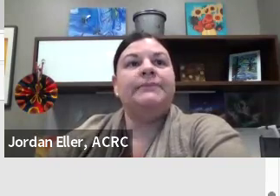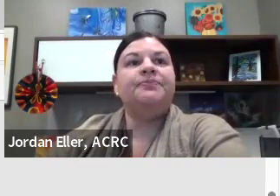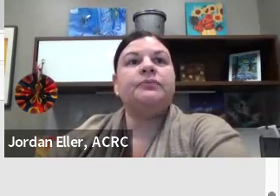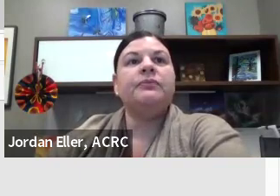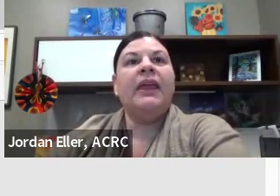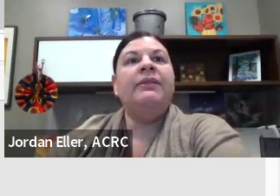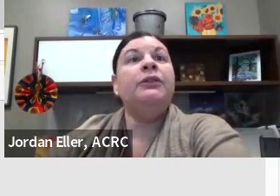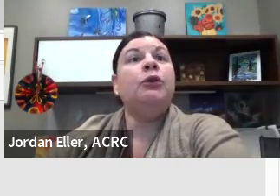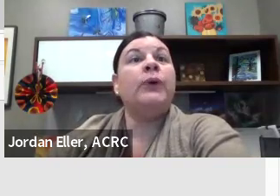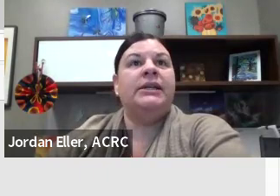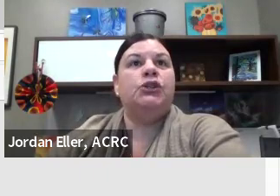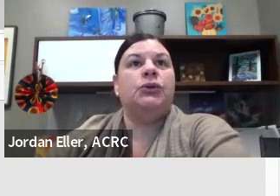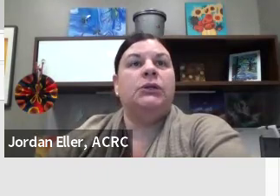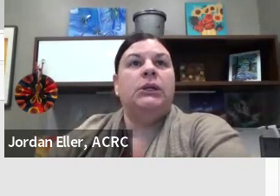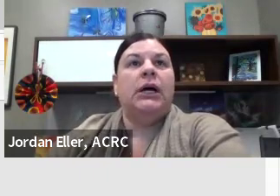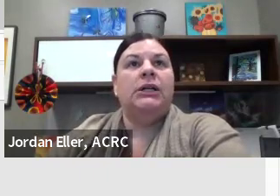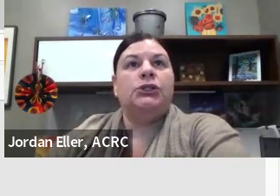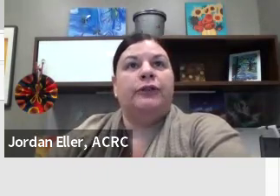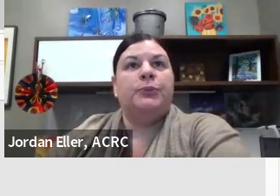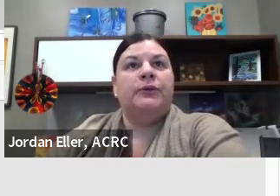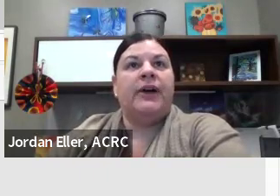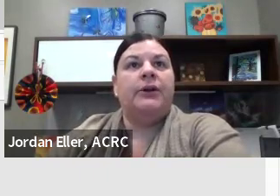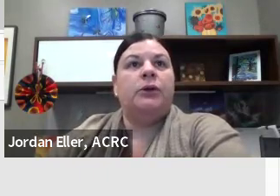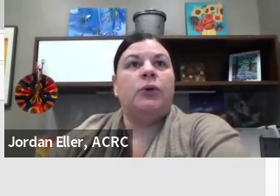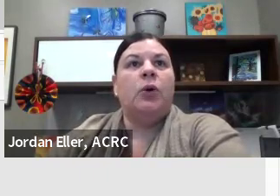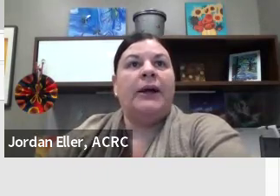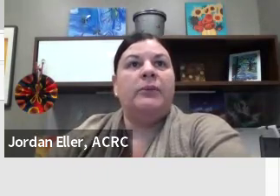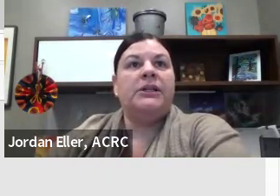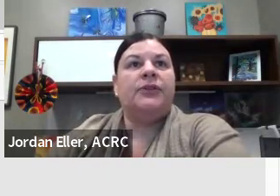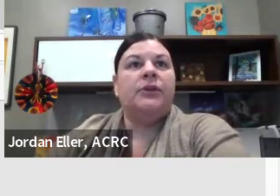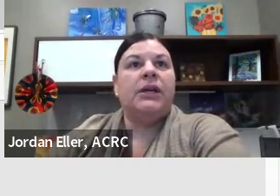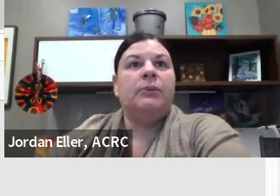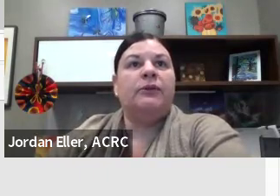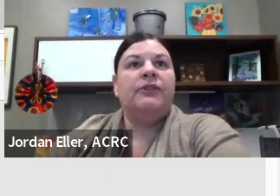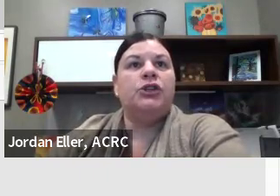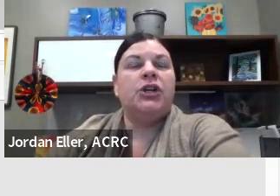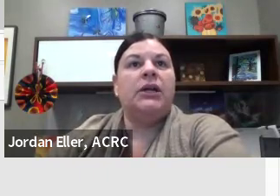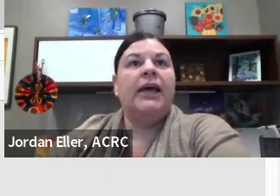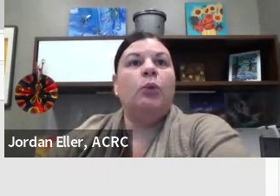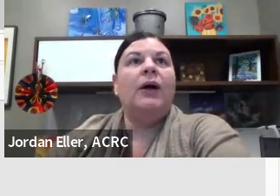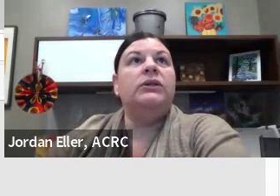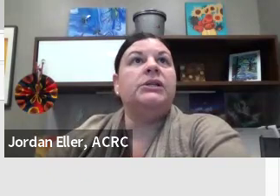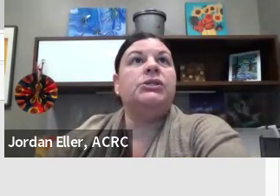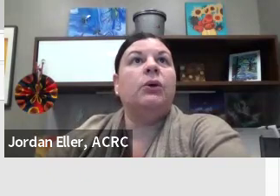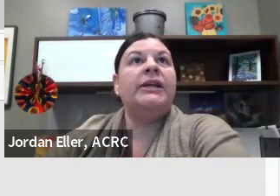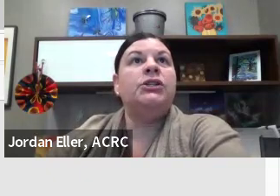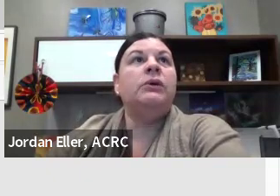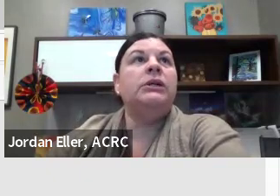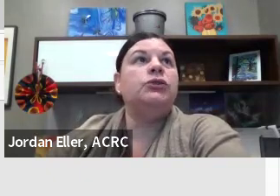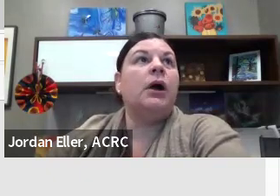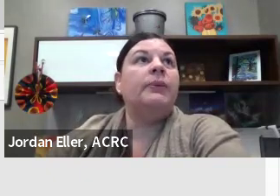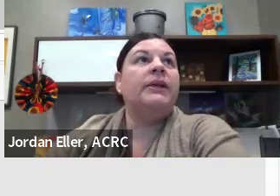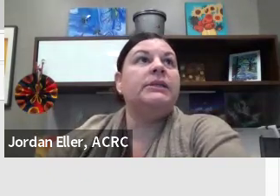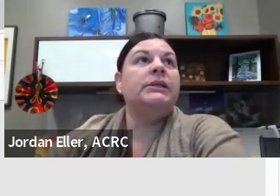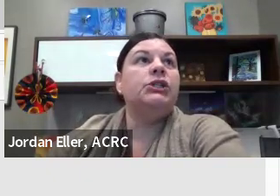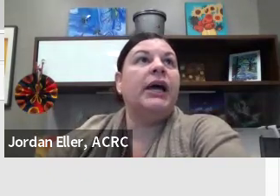individual, right? And then the residential service provider requirements for the prevention and wellness. So I do want